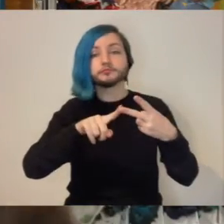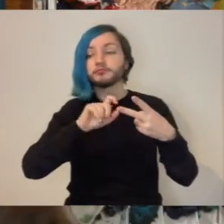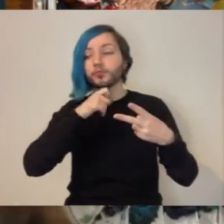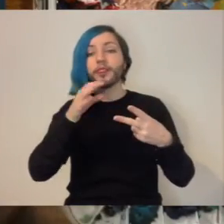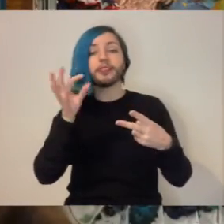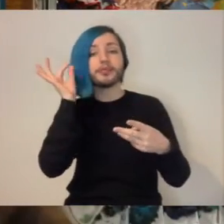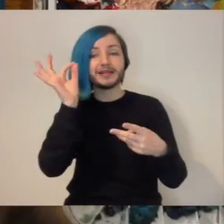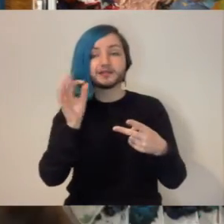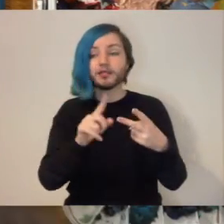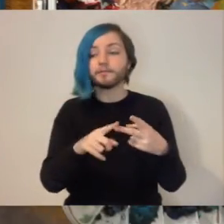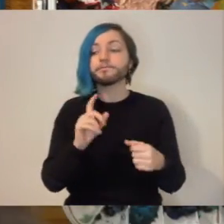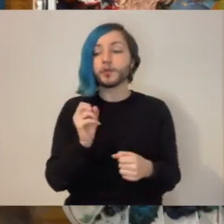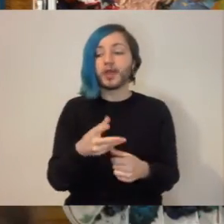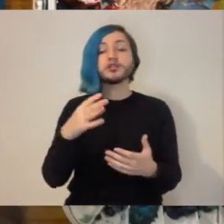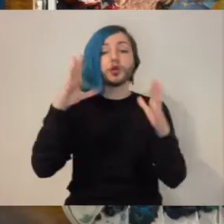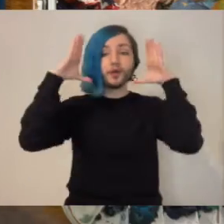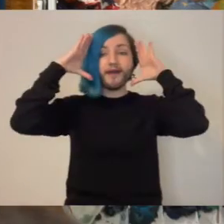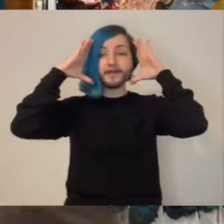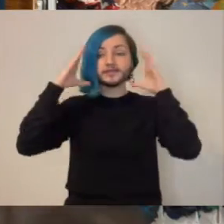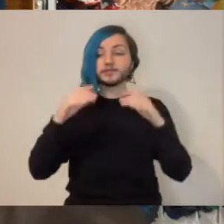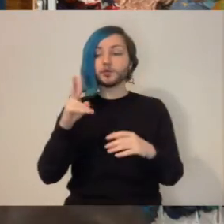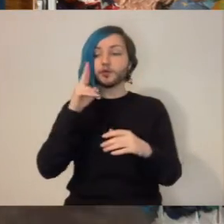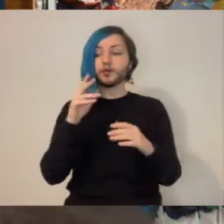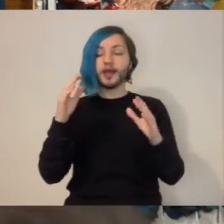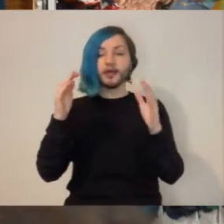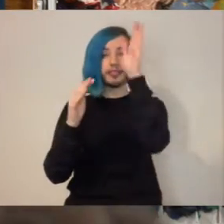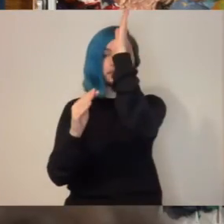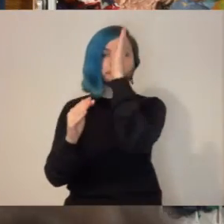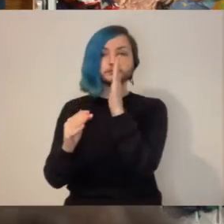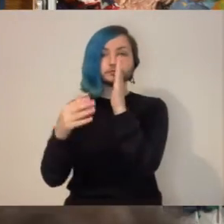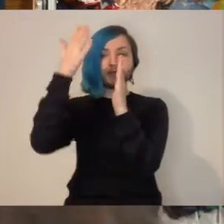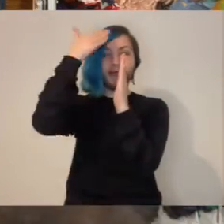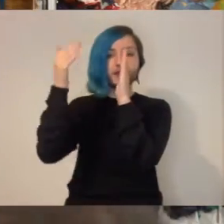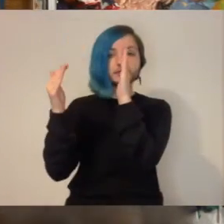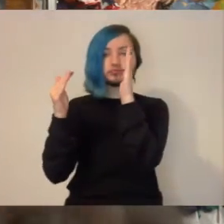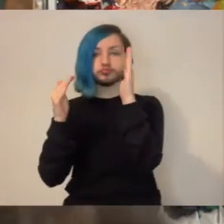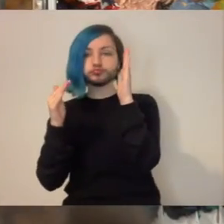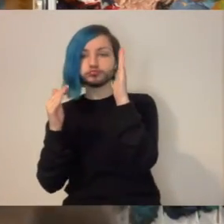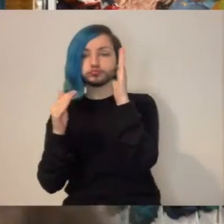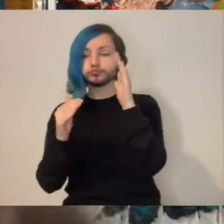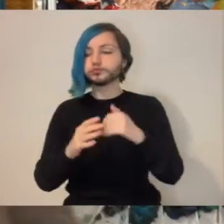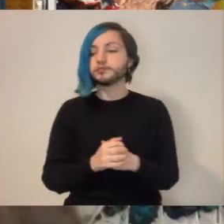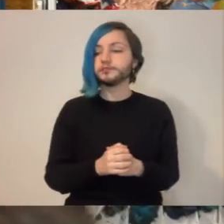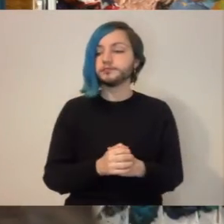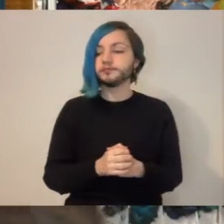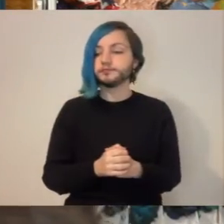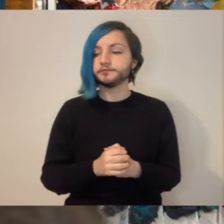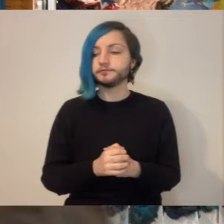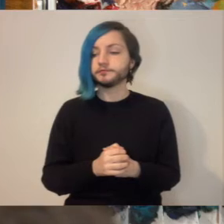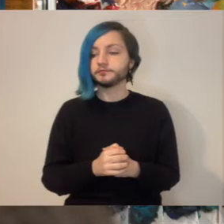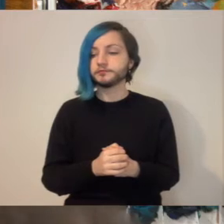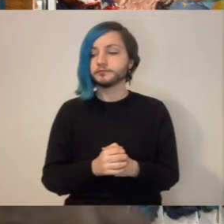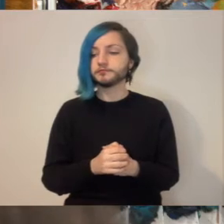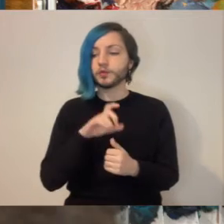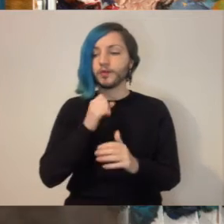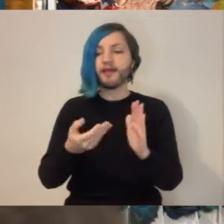with my pencil. So my head, okay? Looking at the balance line here, her head is to the right of that line. So